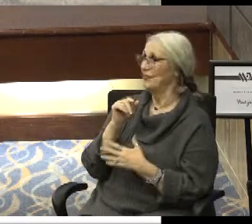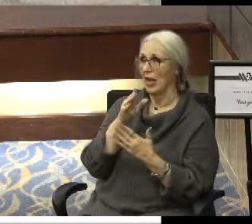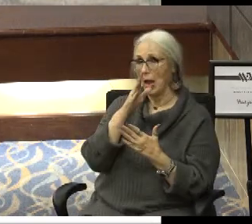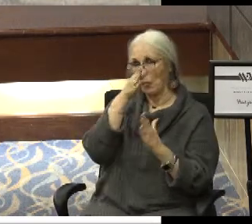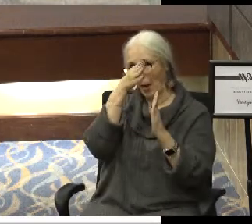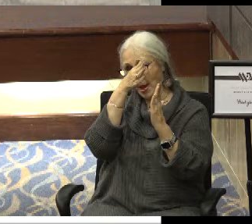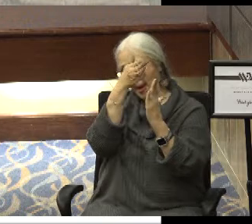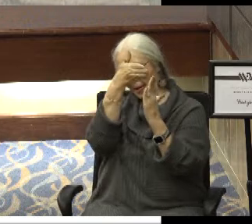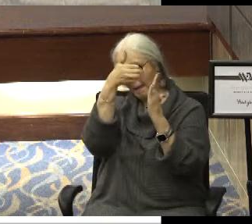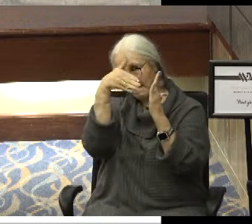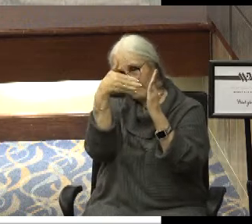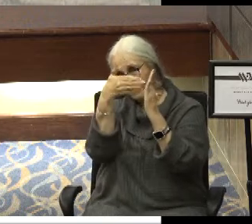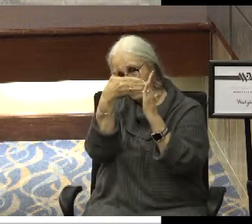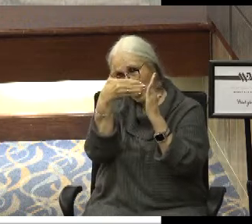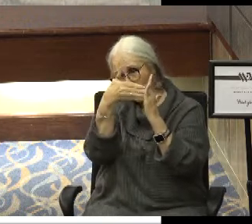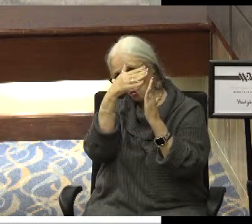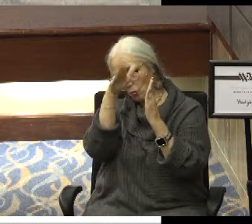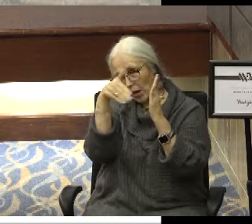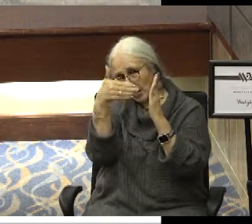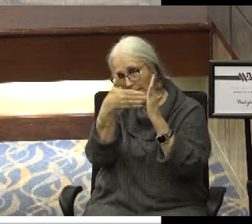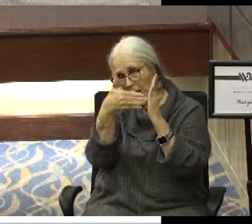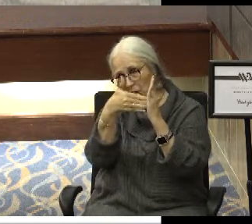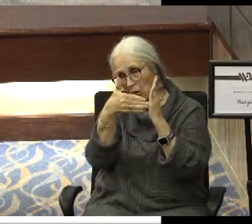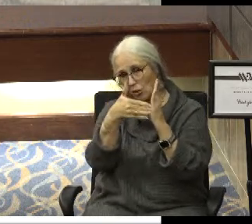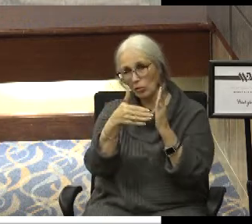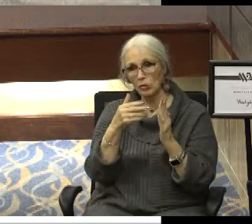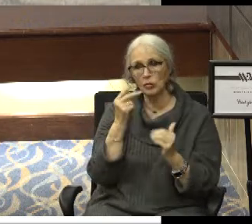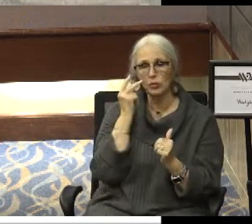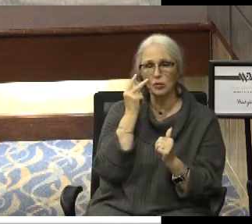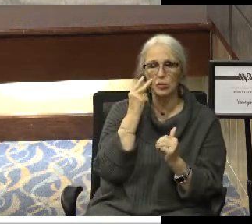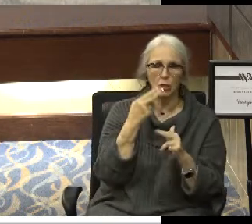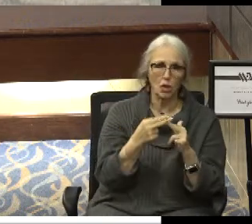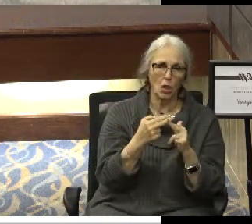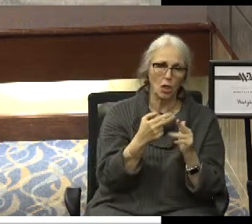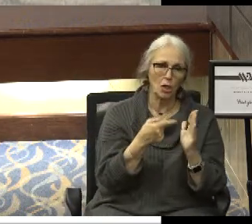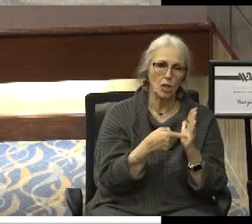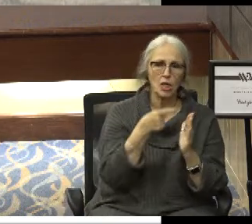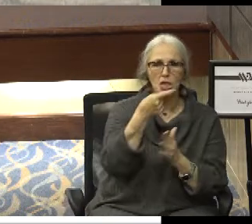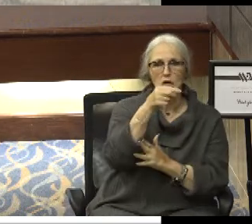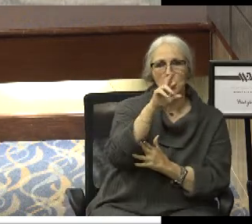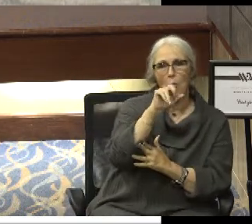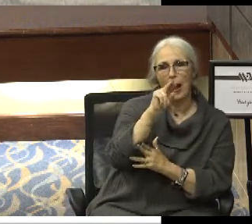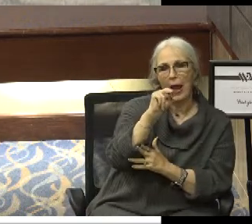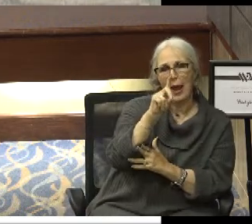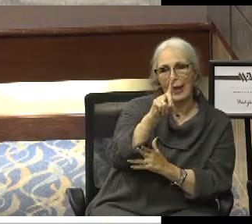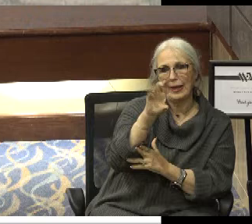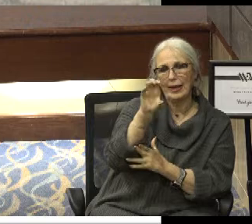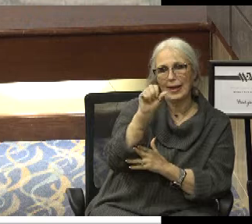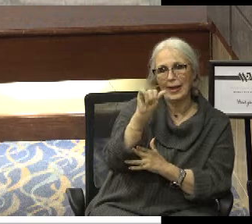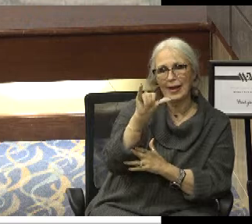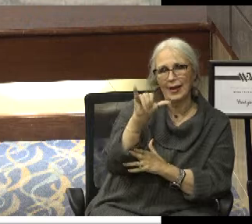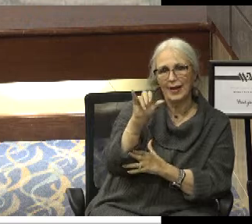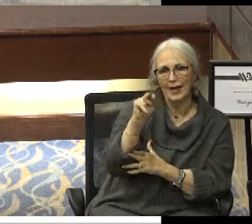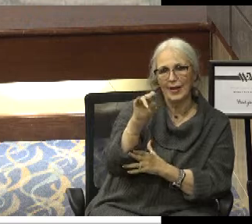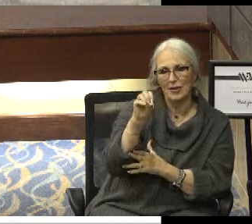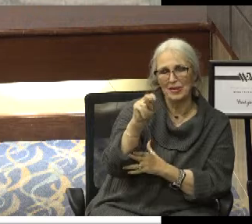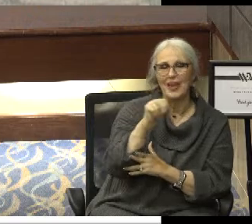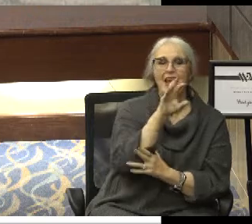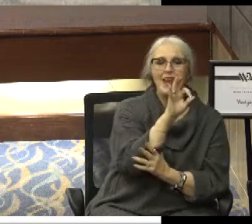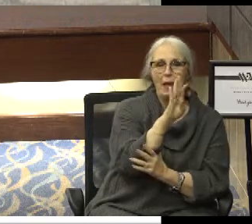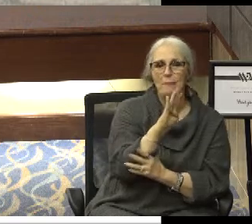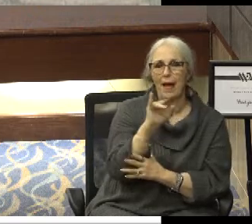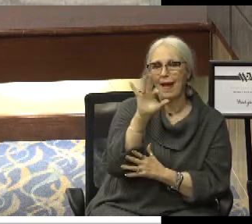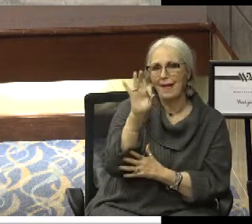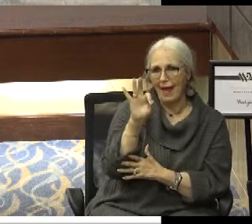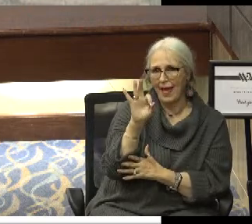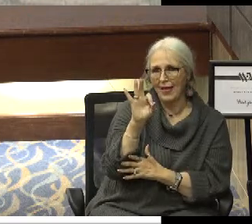of Webster, which you may have seen, and we affectionately referred to it as the Grand Canyon. It was a 9x9 storm